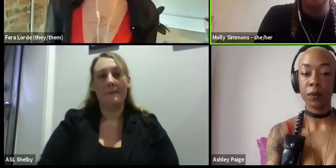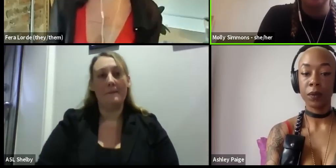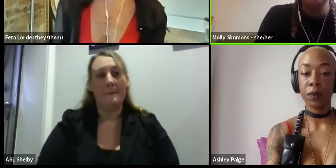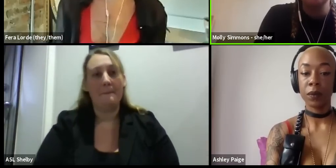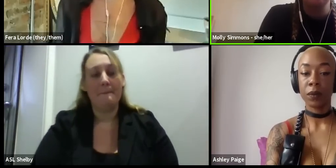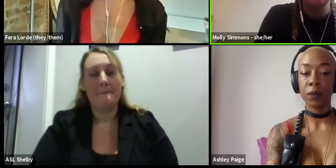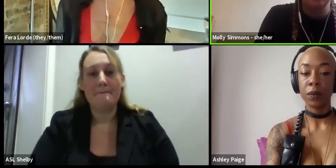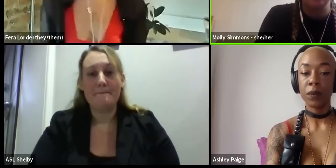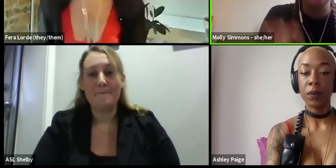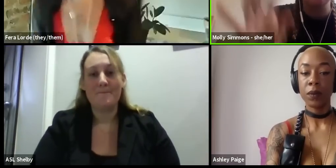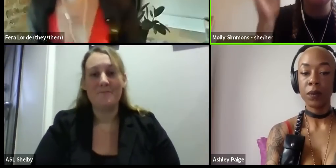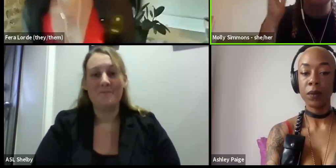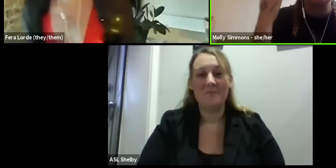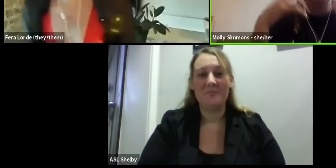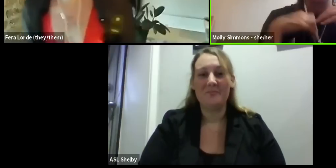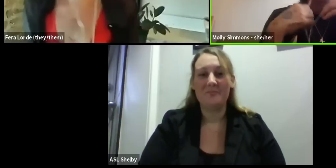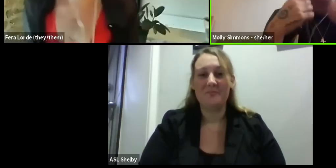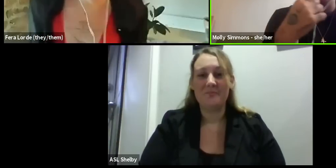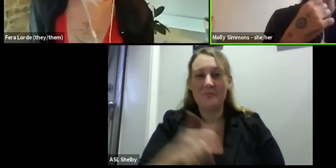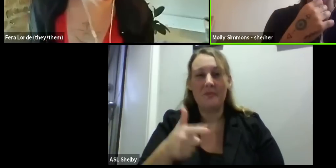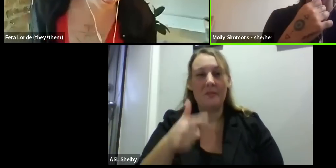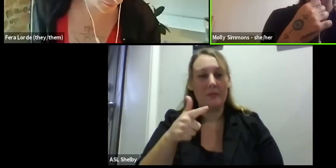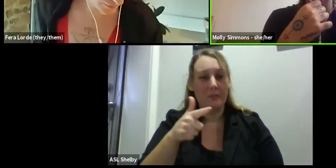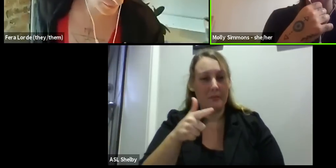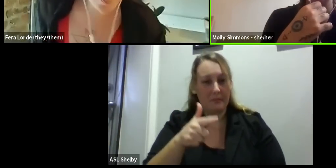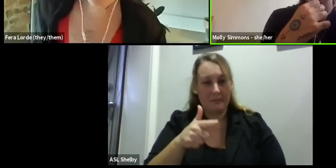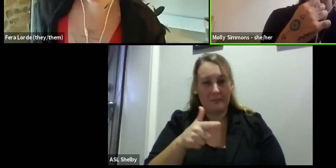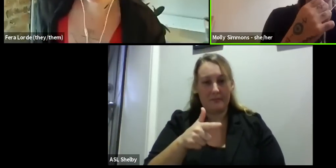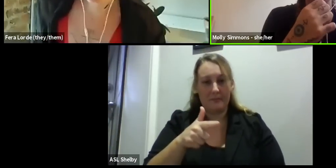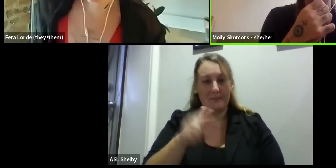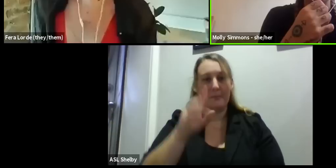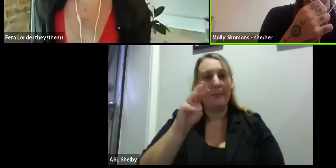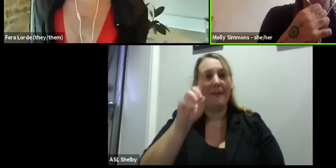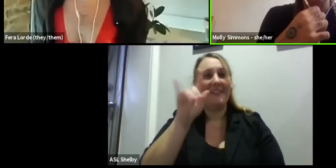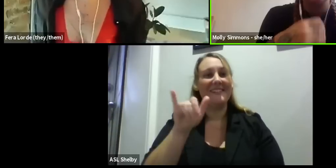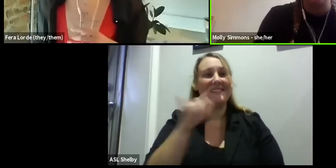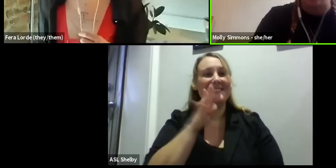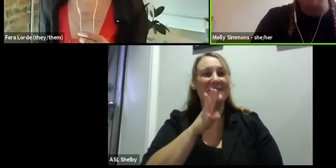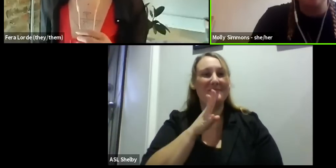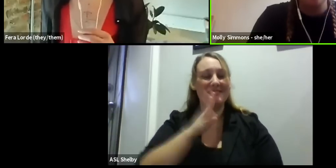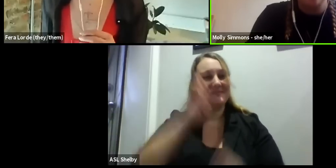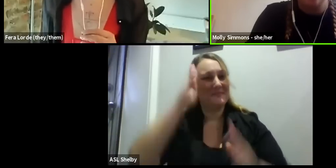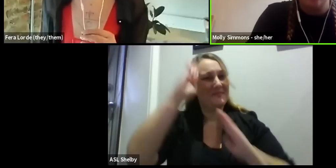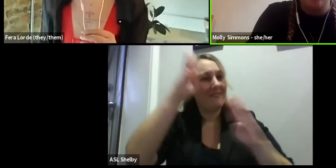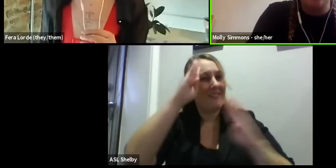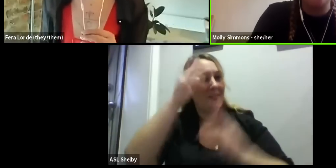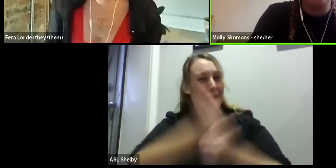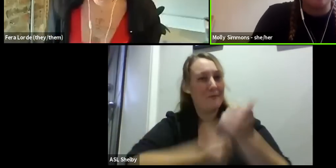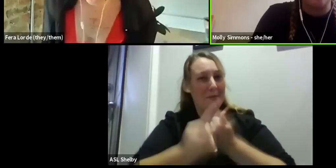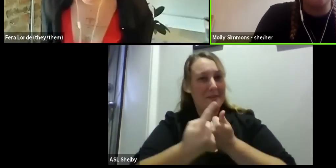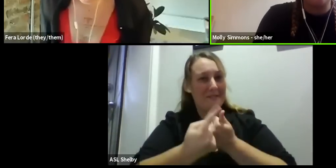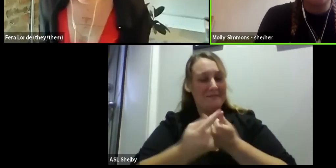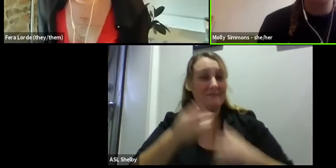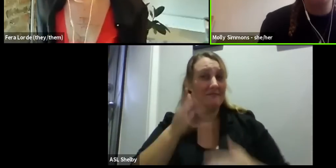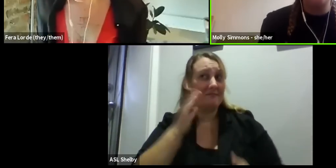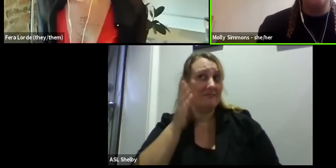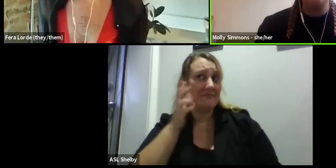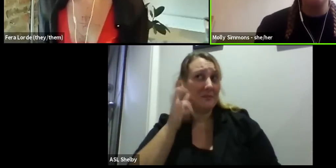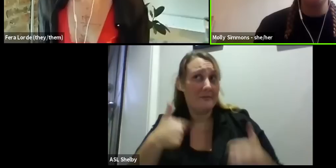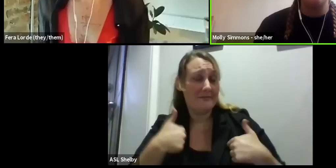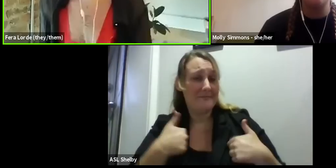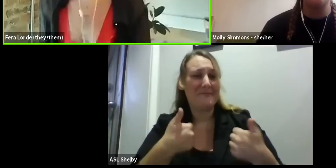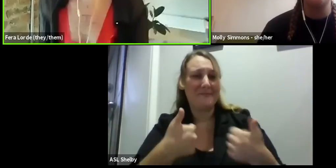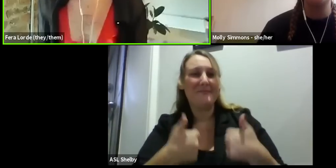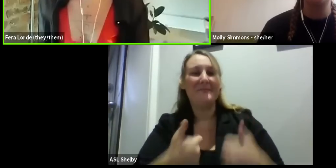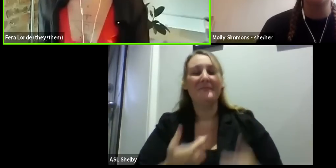Hi, everyone. Is my volume okay? Okay. I'm Molly